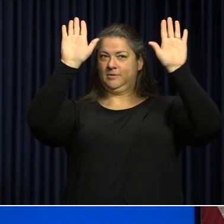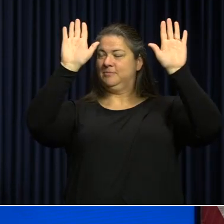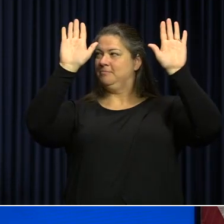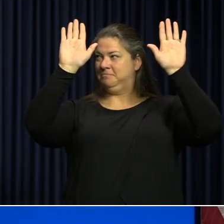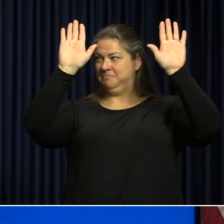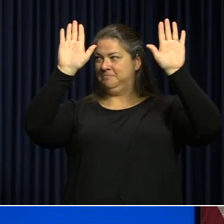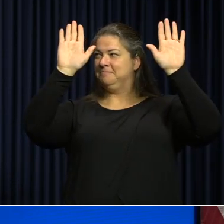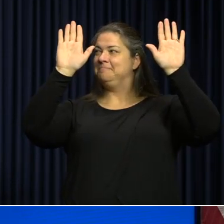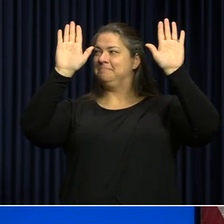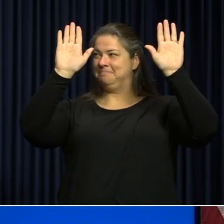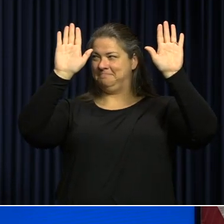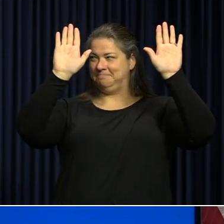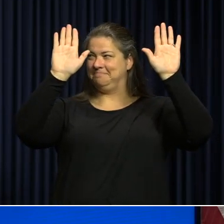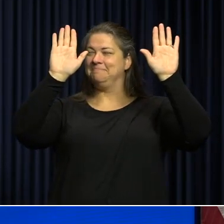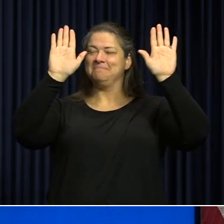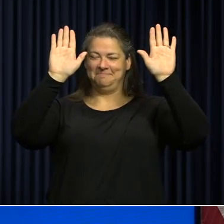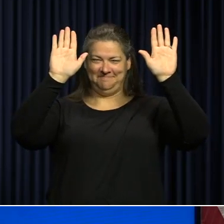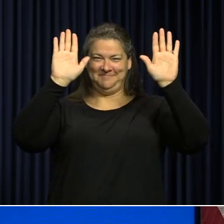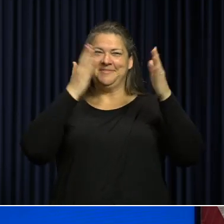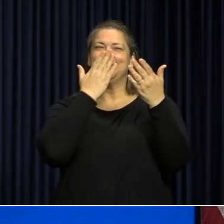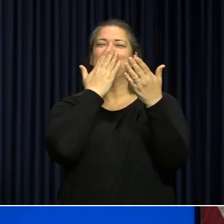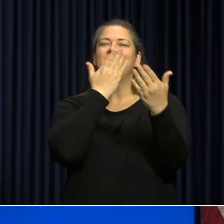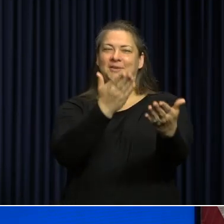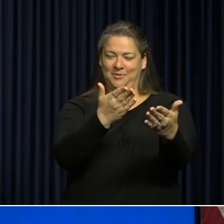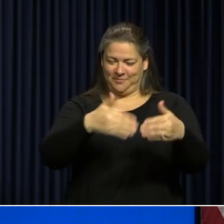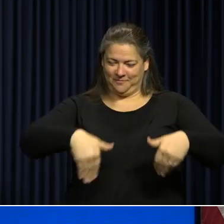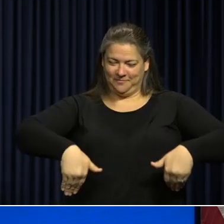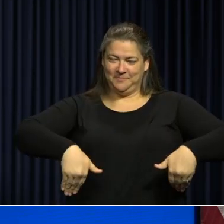for your sacrifice.